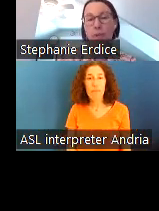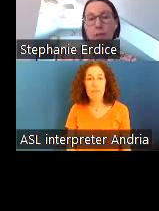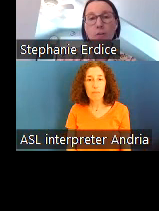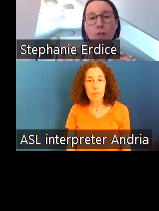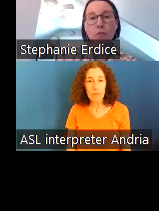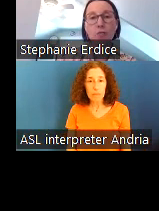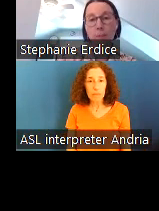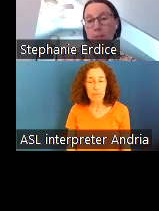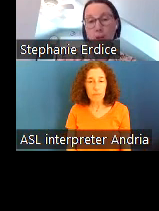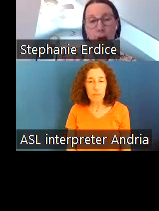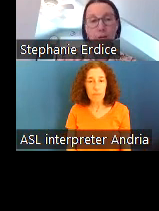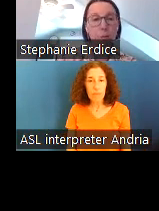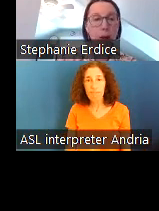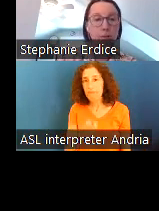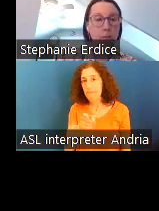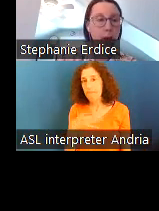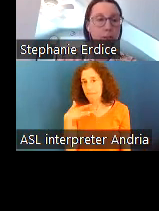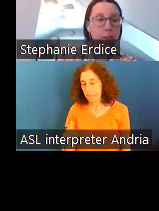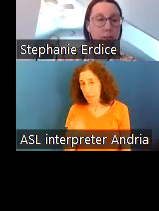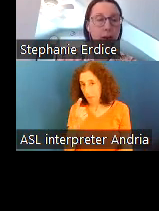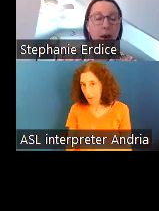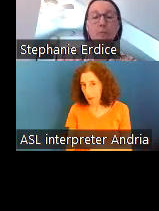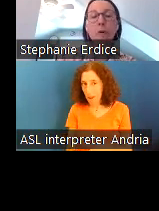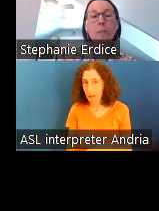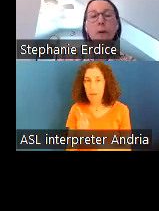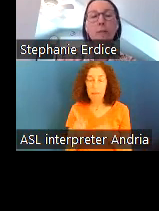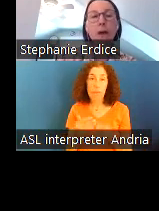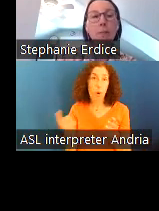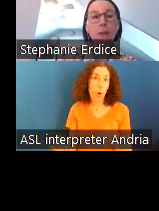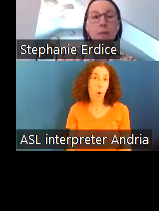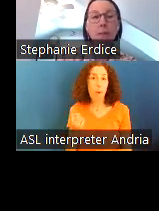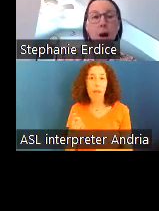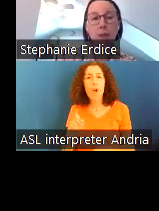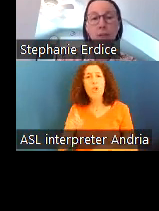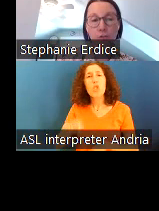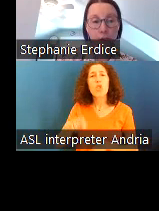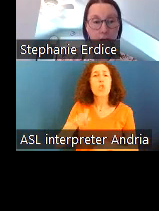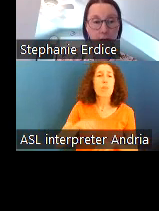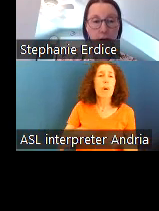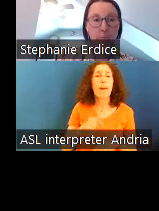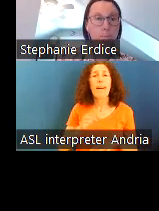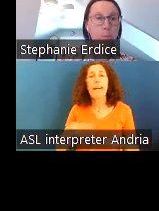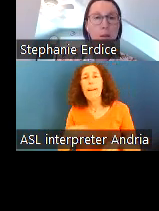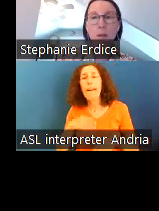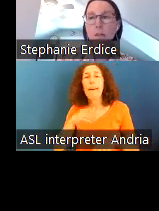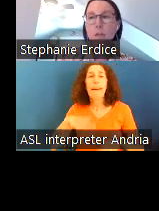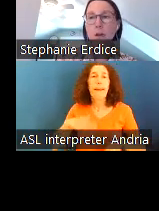feel free to drop in the chat why you don't practice self-care. I've put a couple of them on the screen